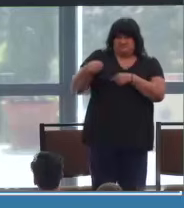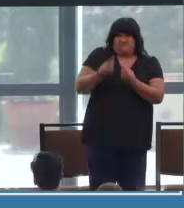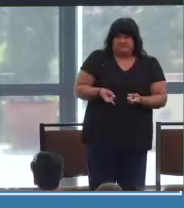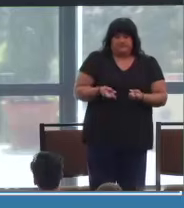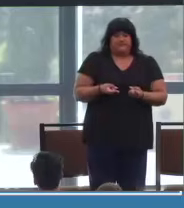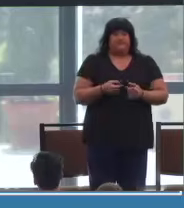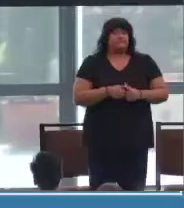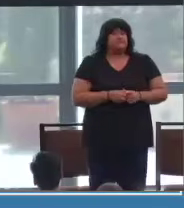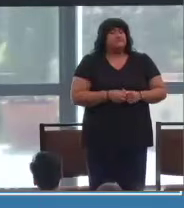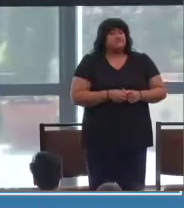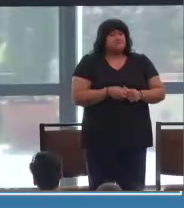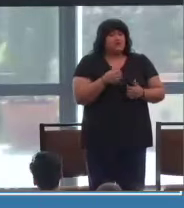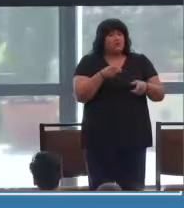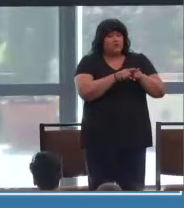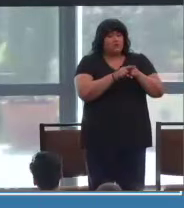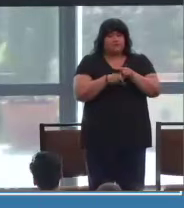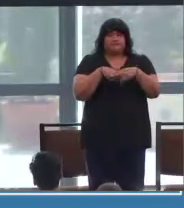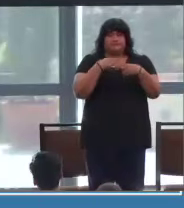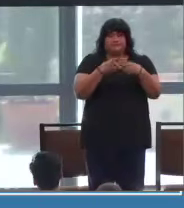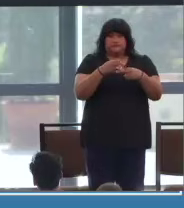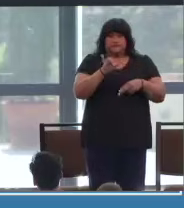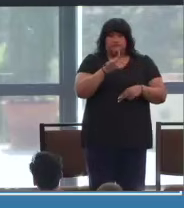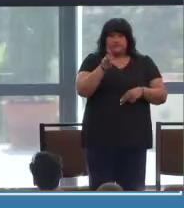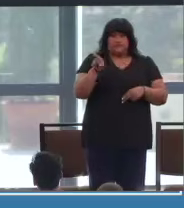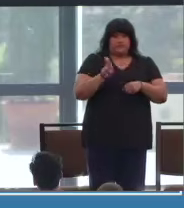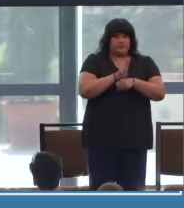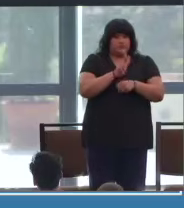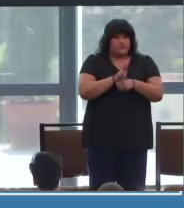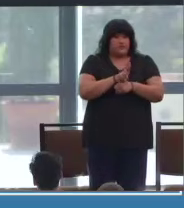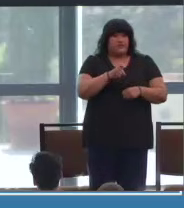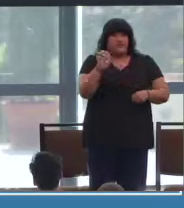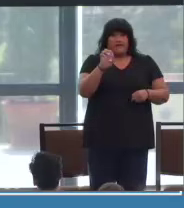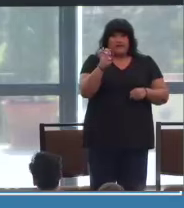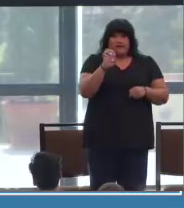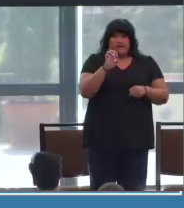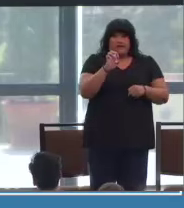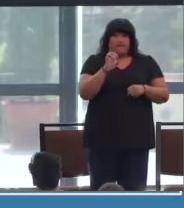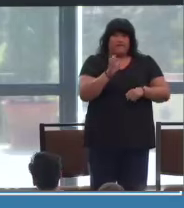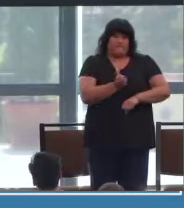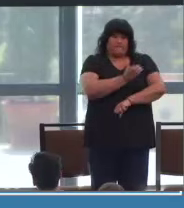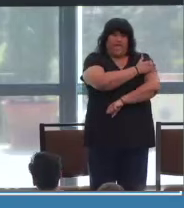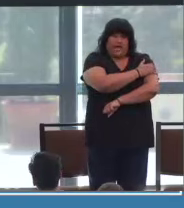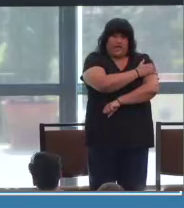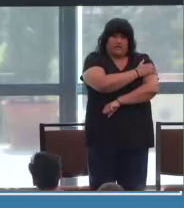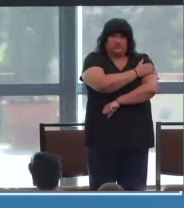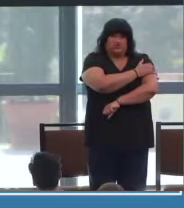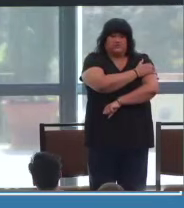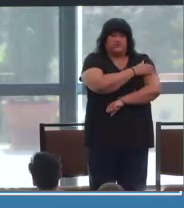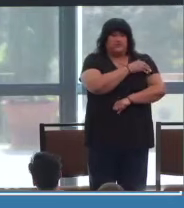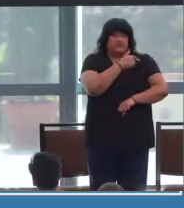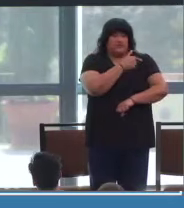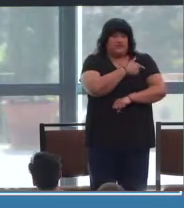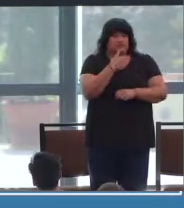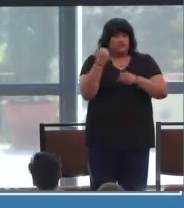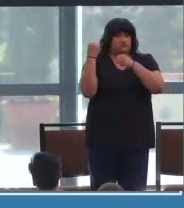a mention that if you use something with like a estrogen-containing patch, that actually has a higher